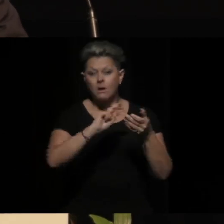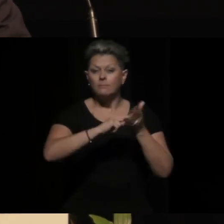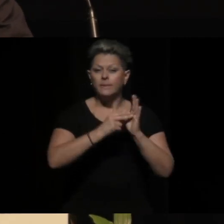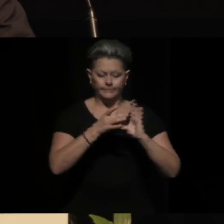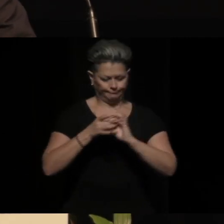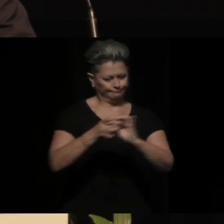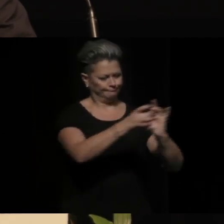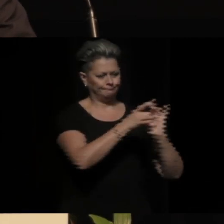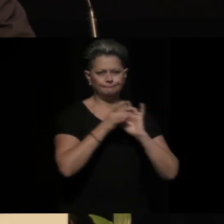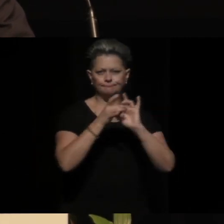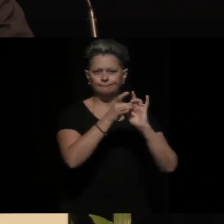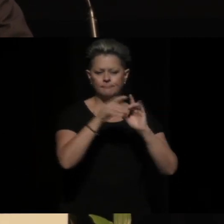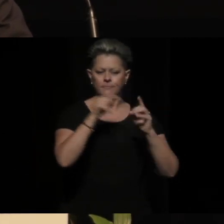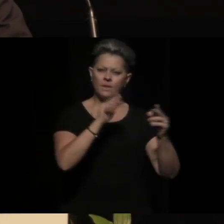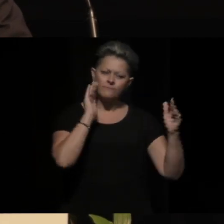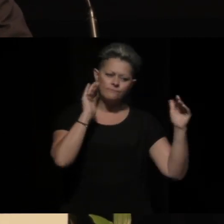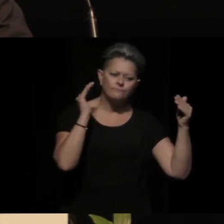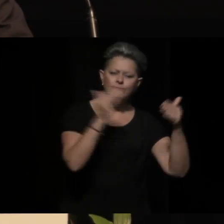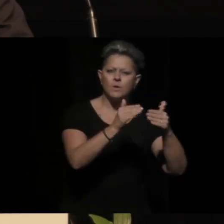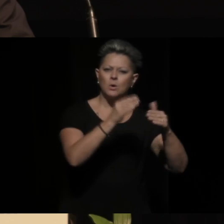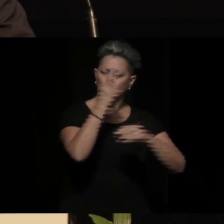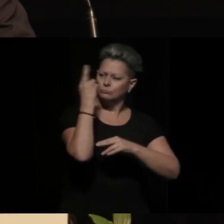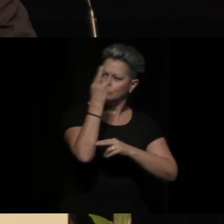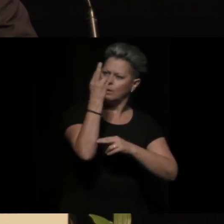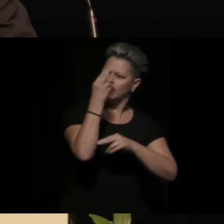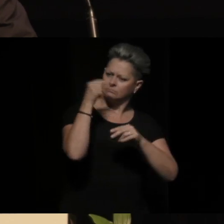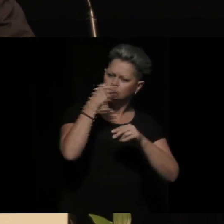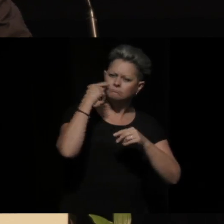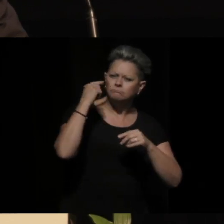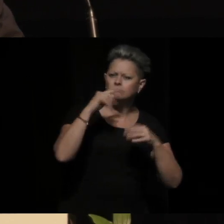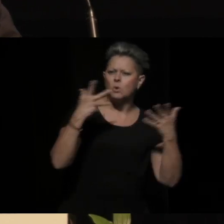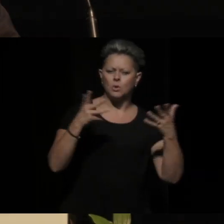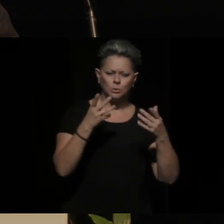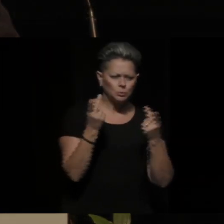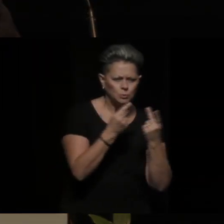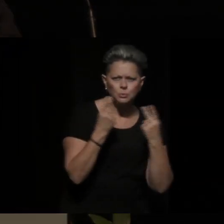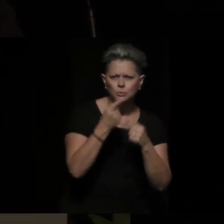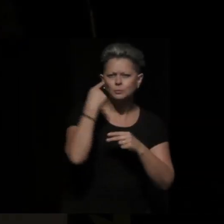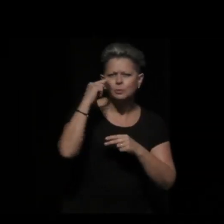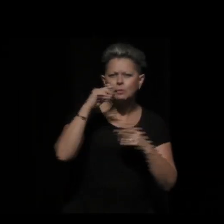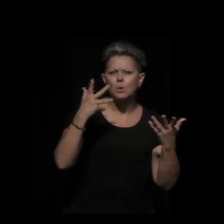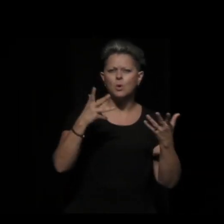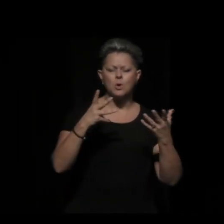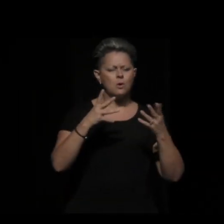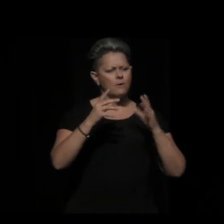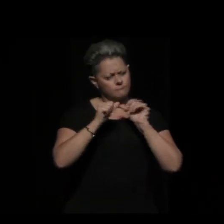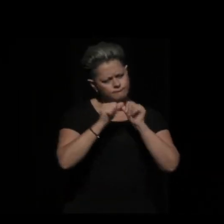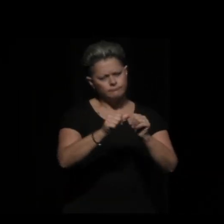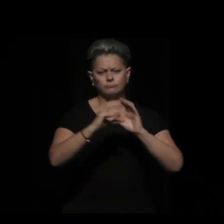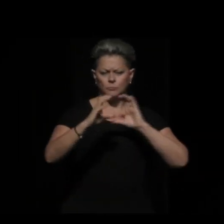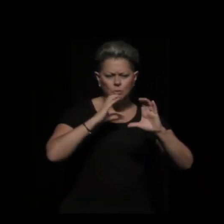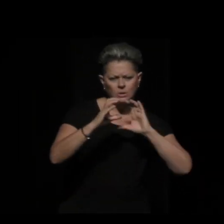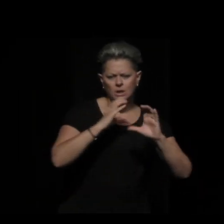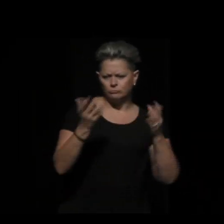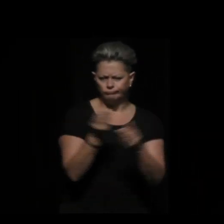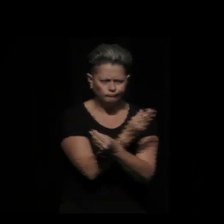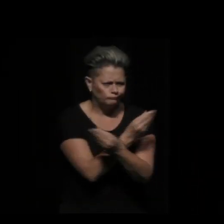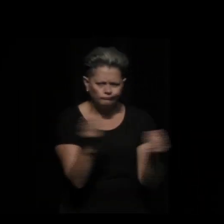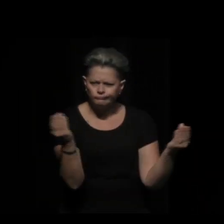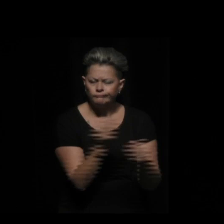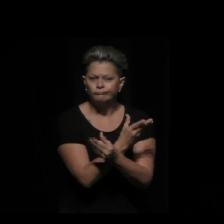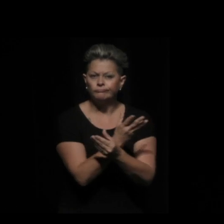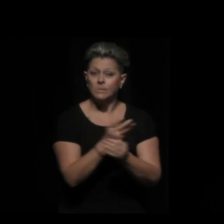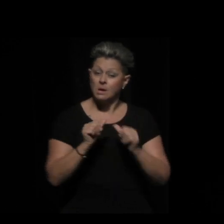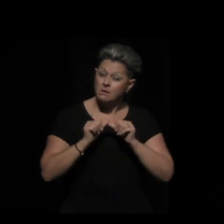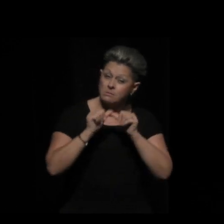purpose and demonstrated leadership through open and regular communication. There continues to be an unwavering commitment